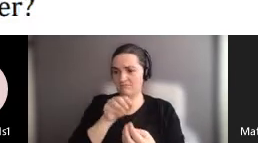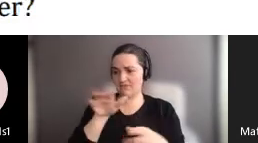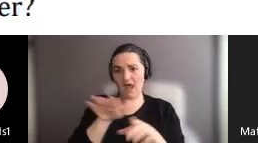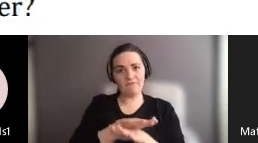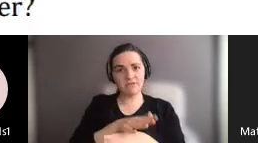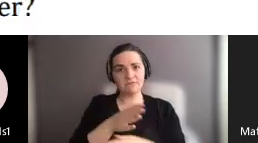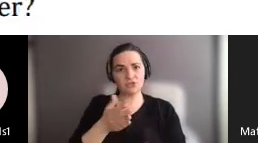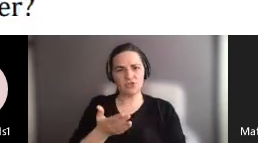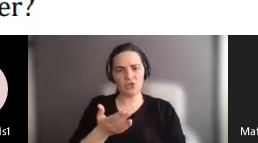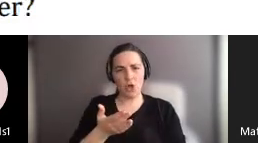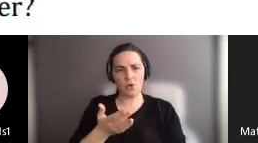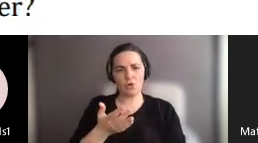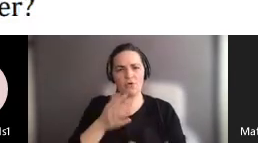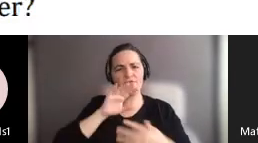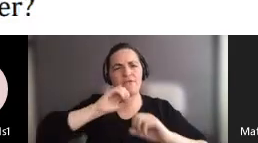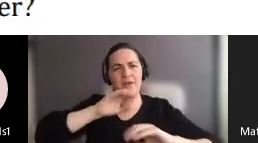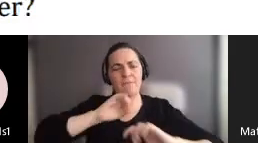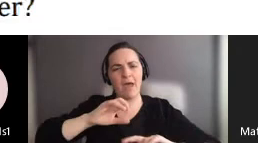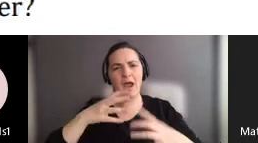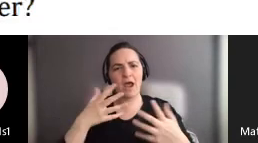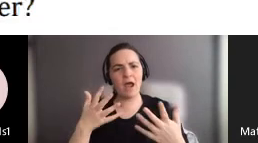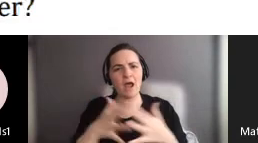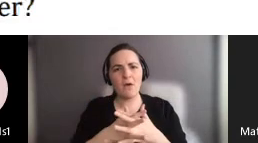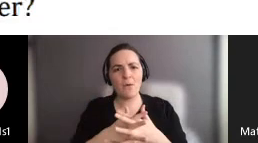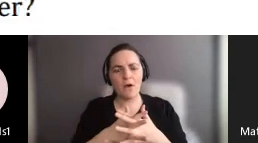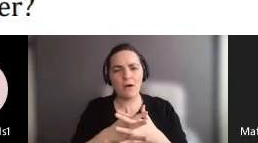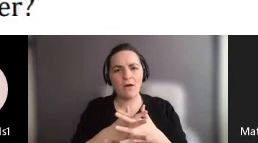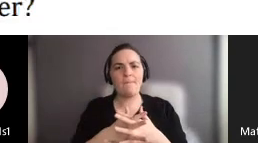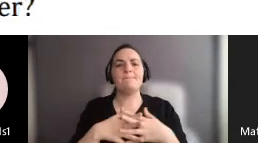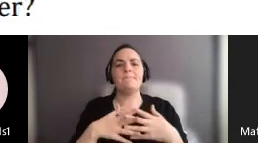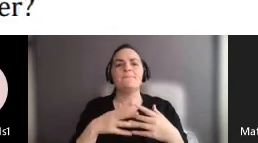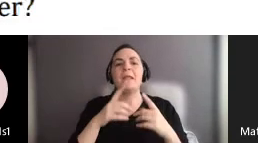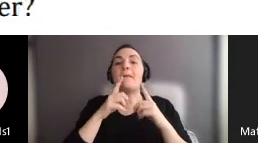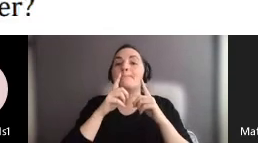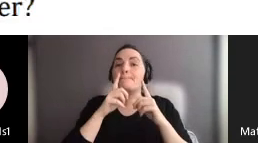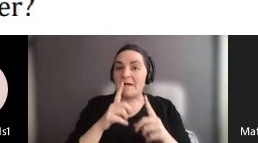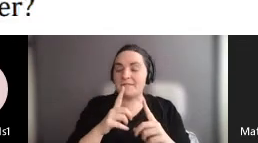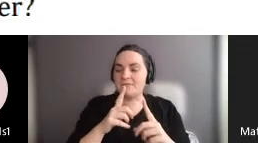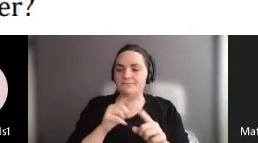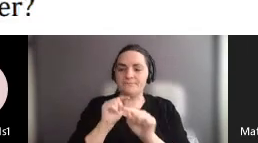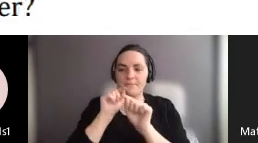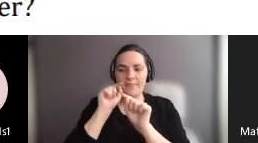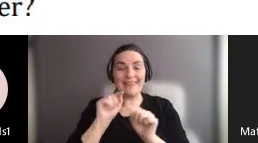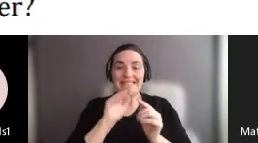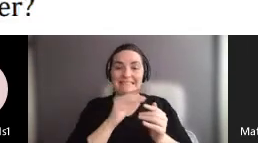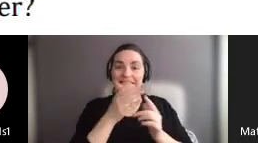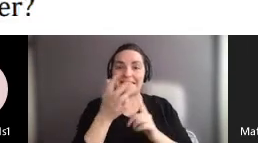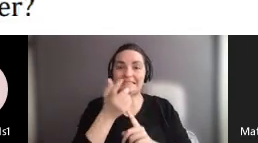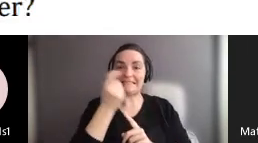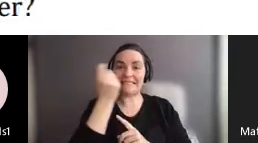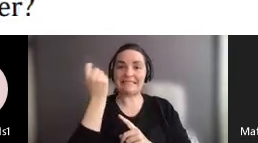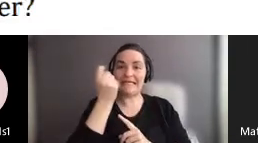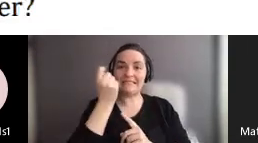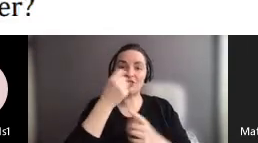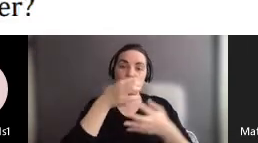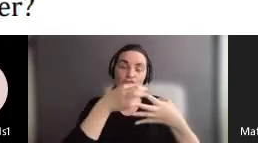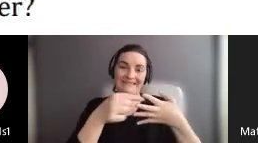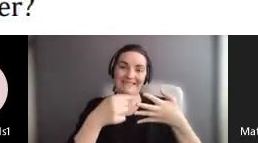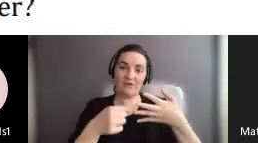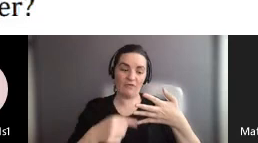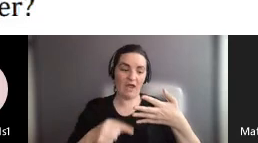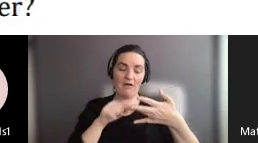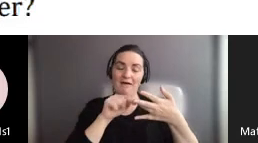that the success criteria have nothing to do with spelling. In this particular set of success criteria, the teacher hasn't included